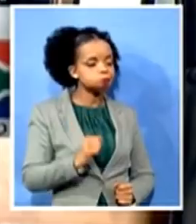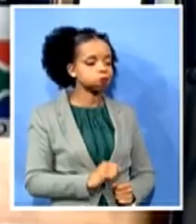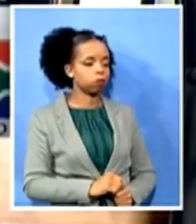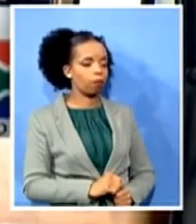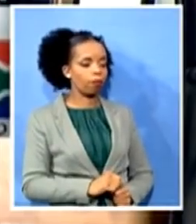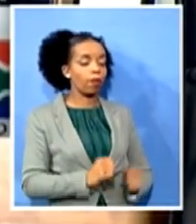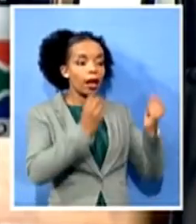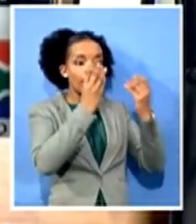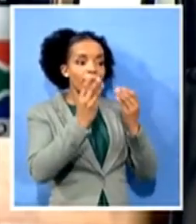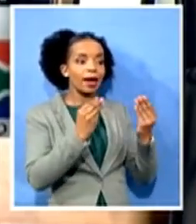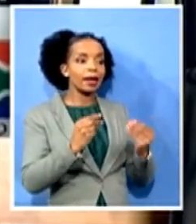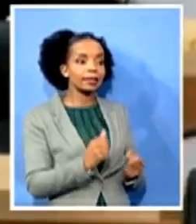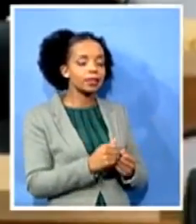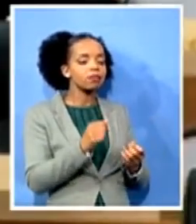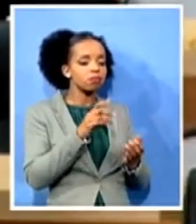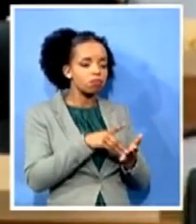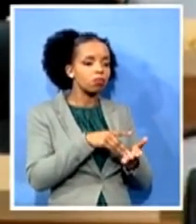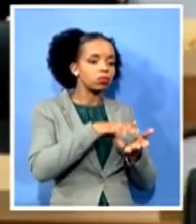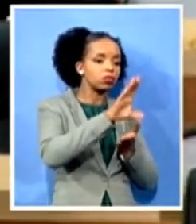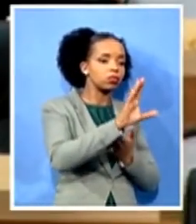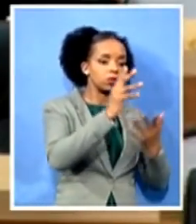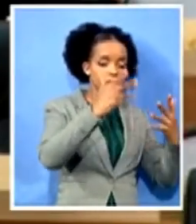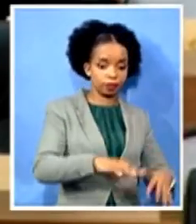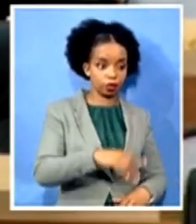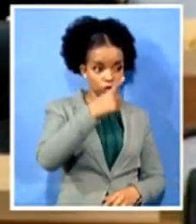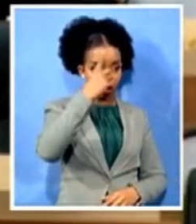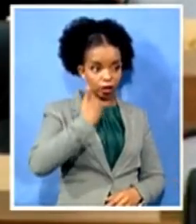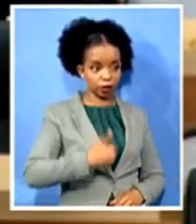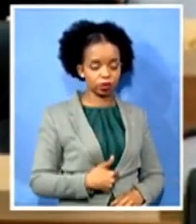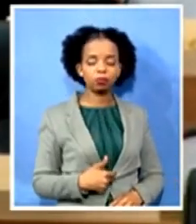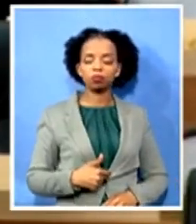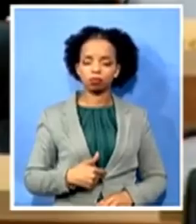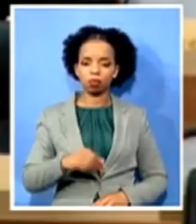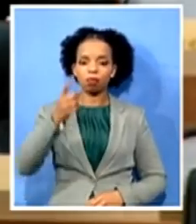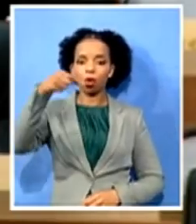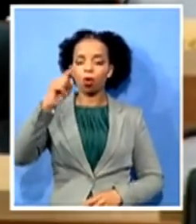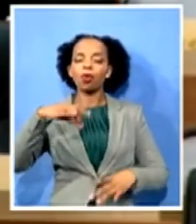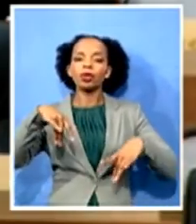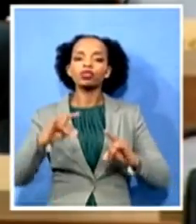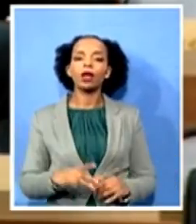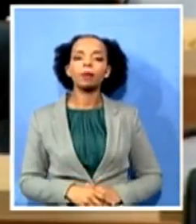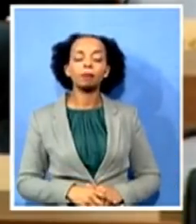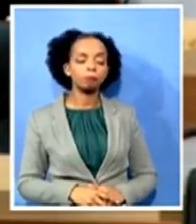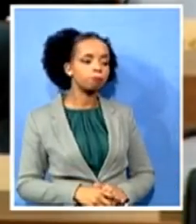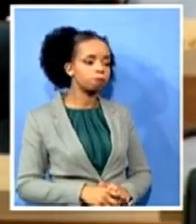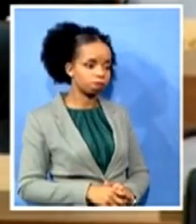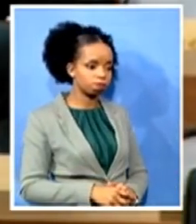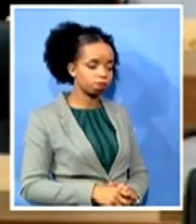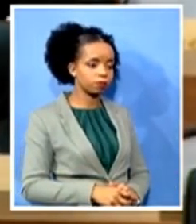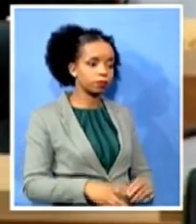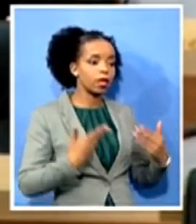is correct, Chair. I would imagine that wherever the execution of particular